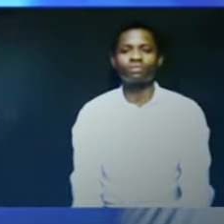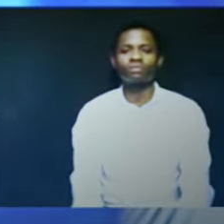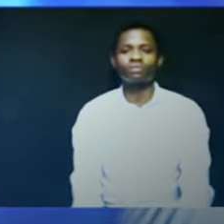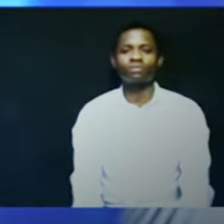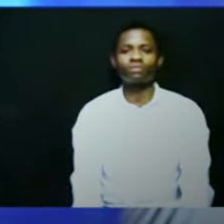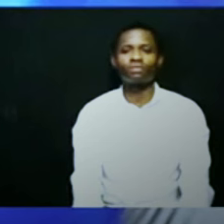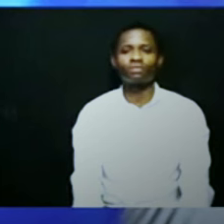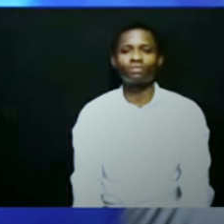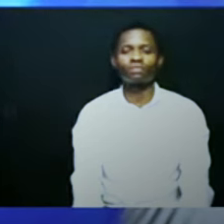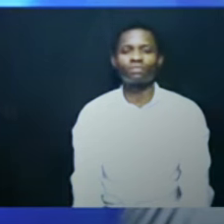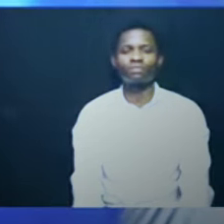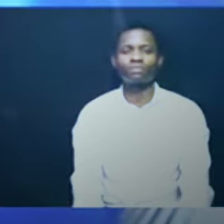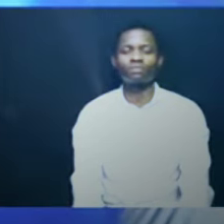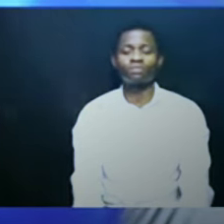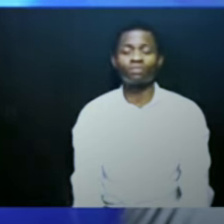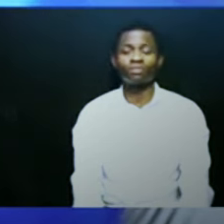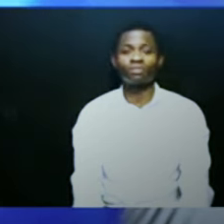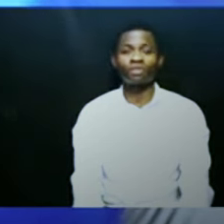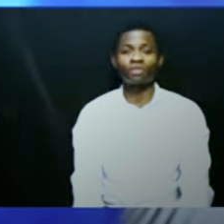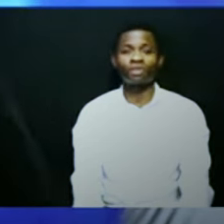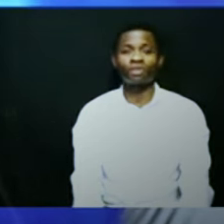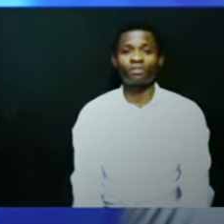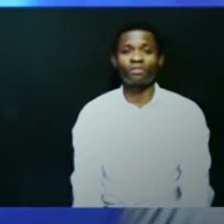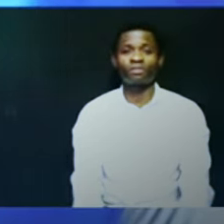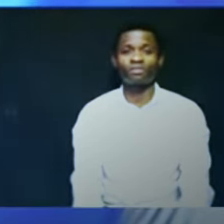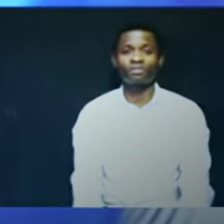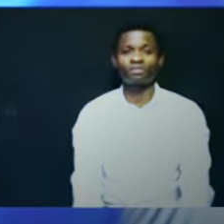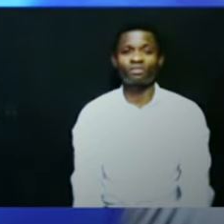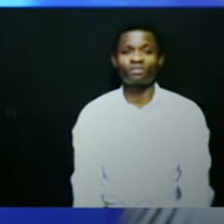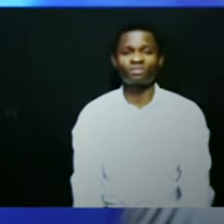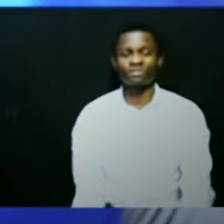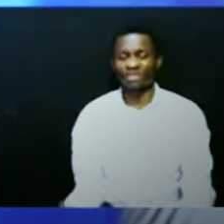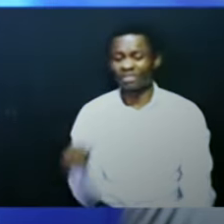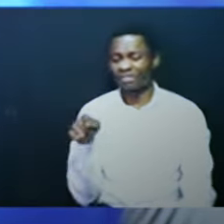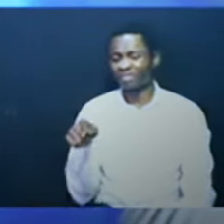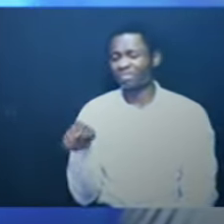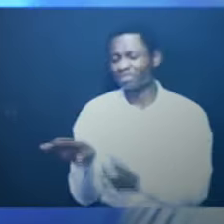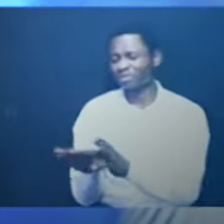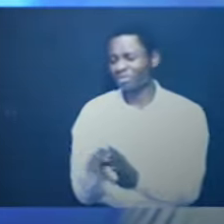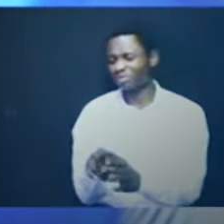This scripture begins with the word how.